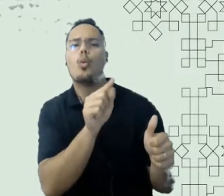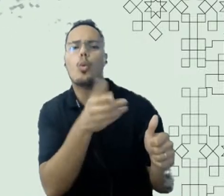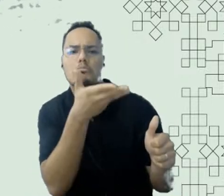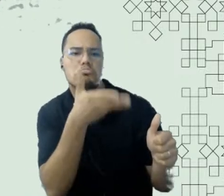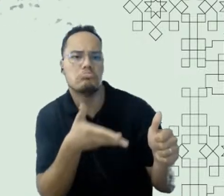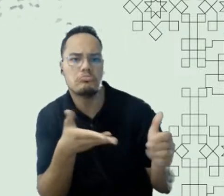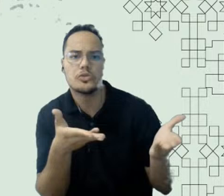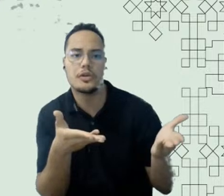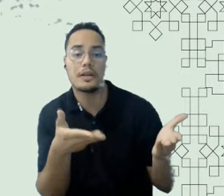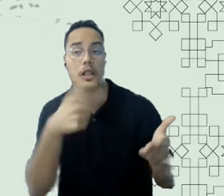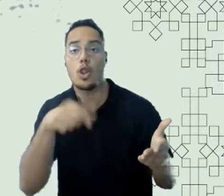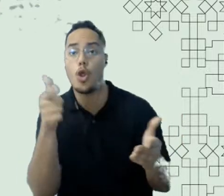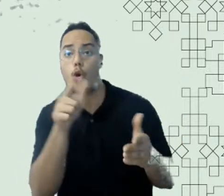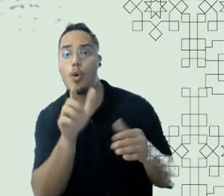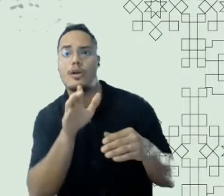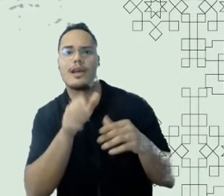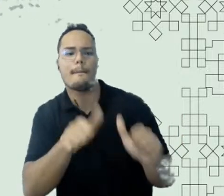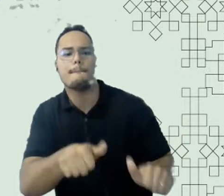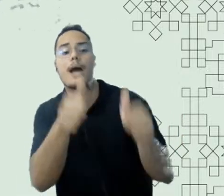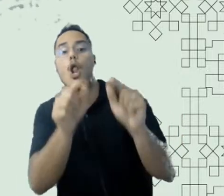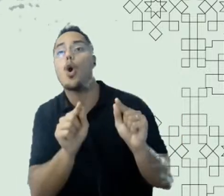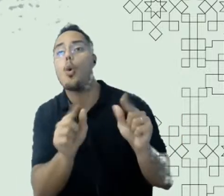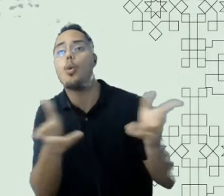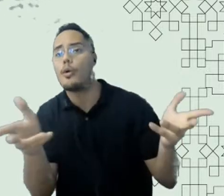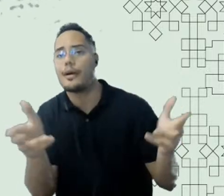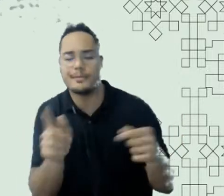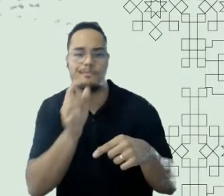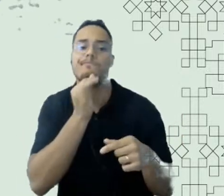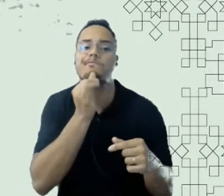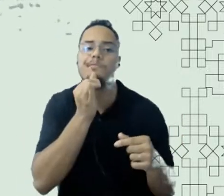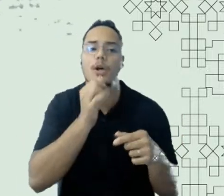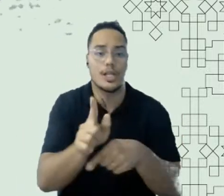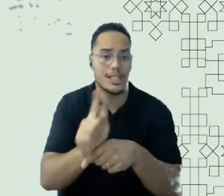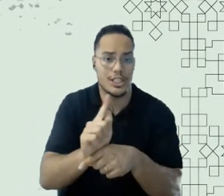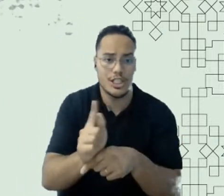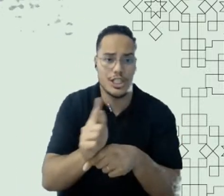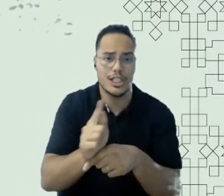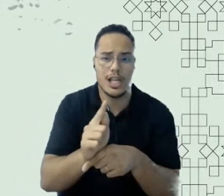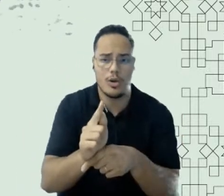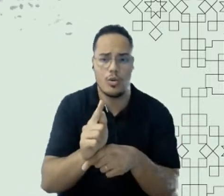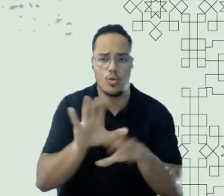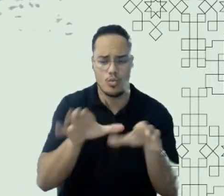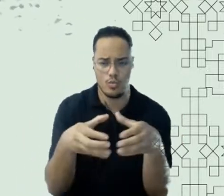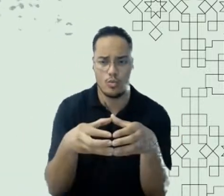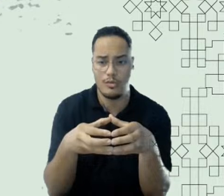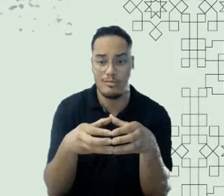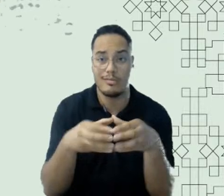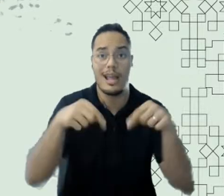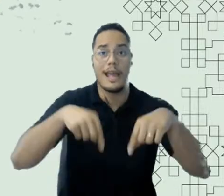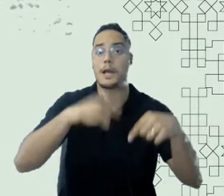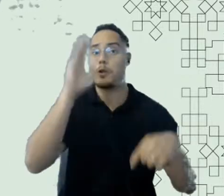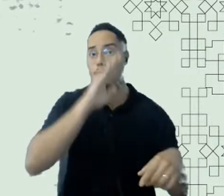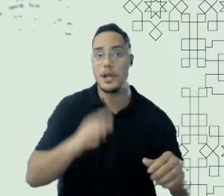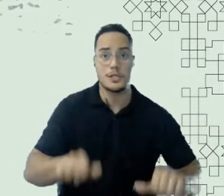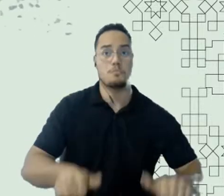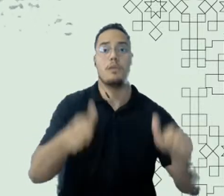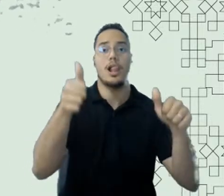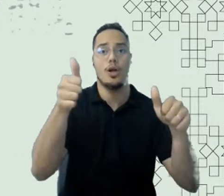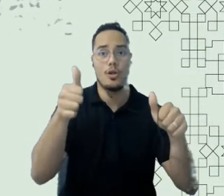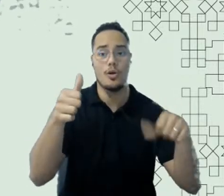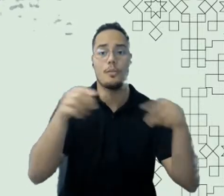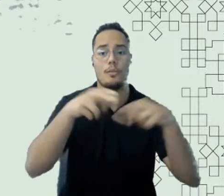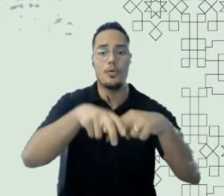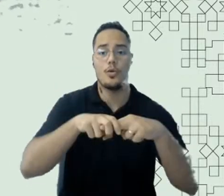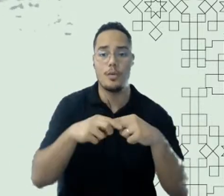collective management was something that was improved in Brazil in a new law from 2013,